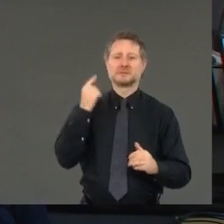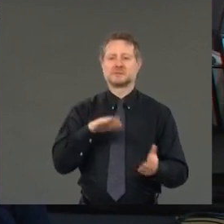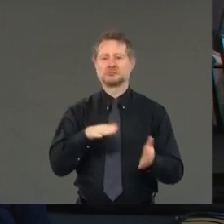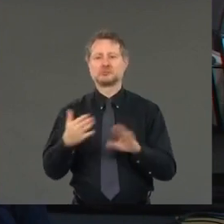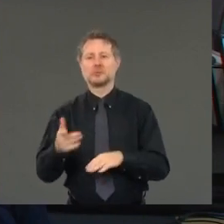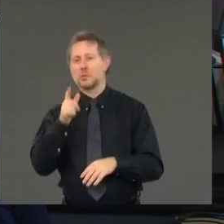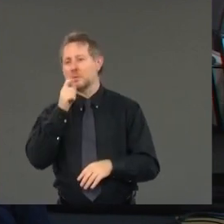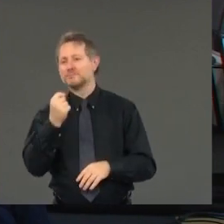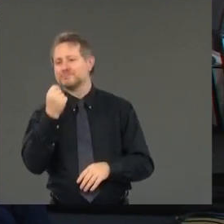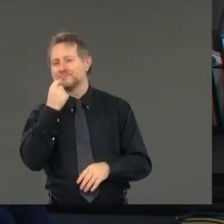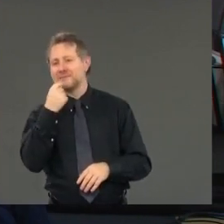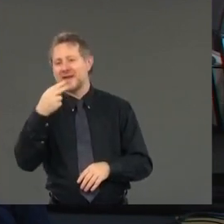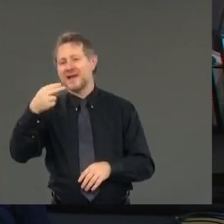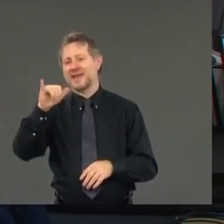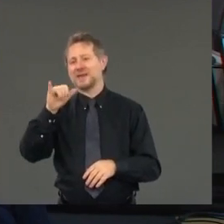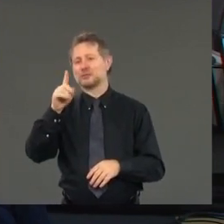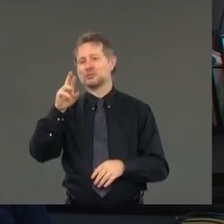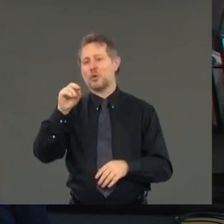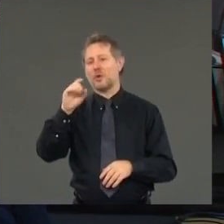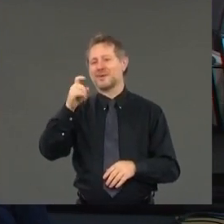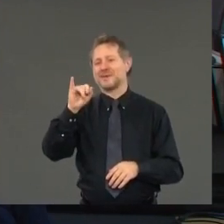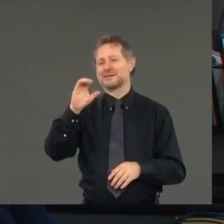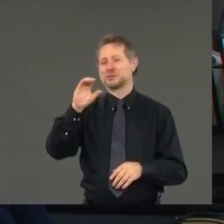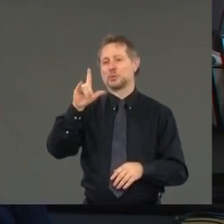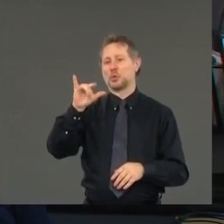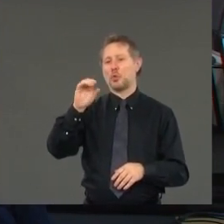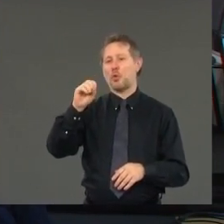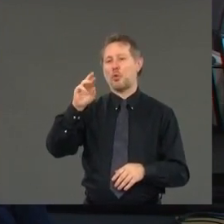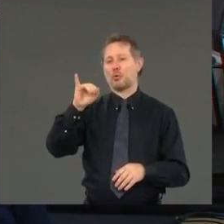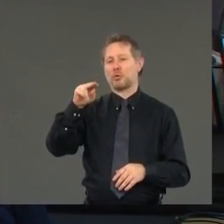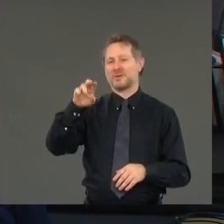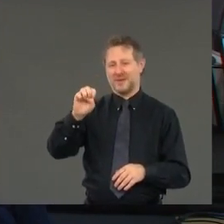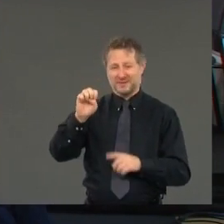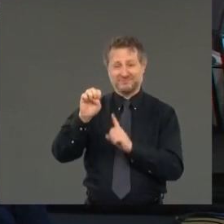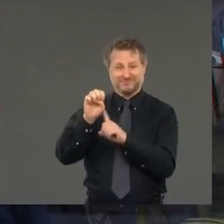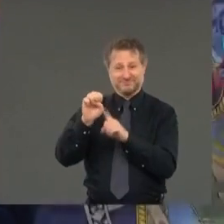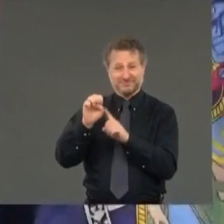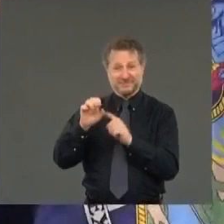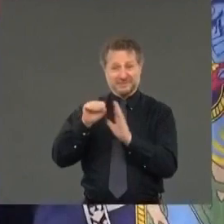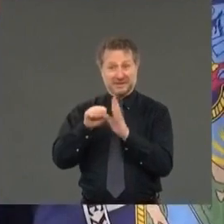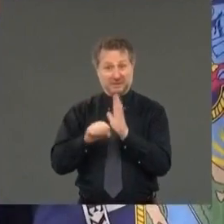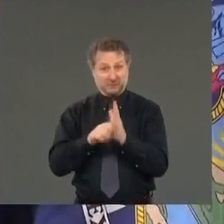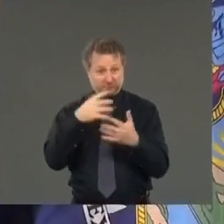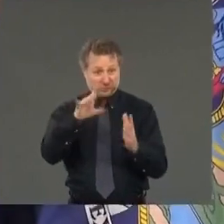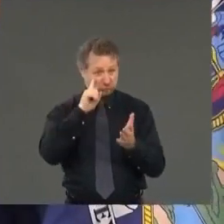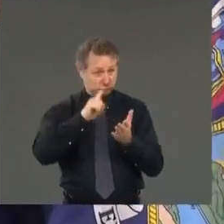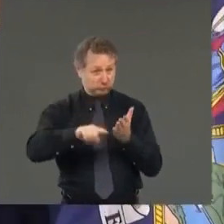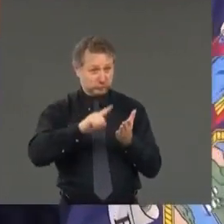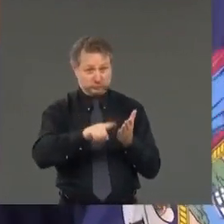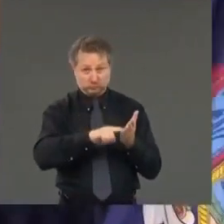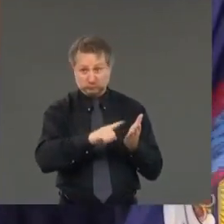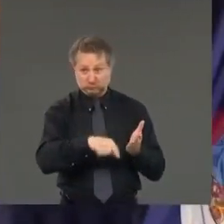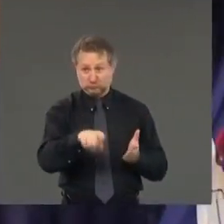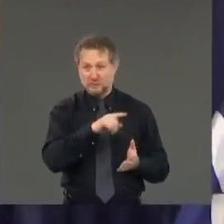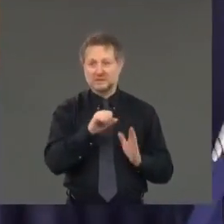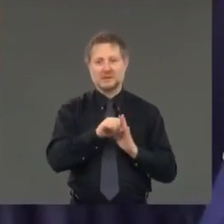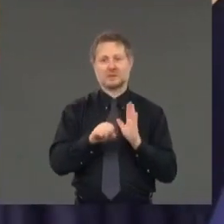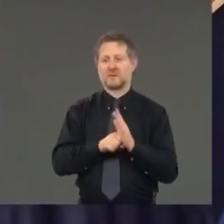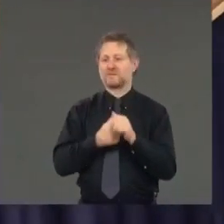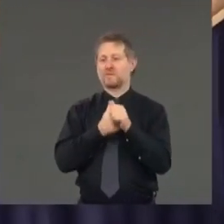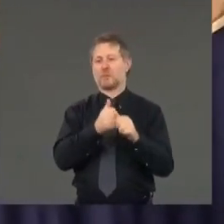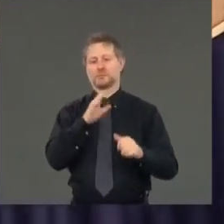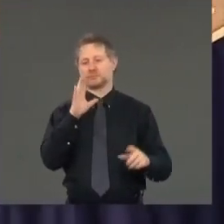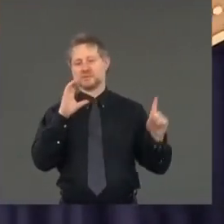taken hydroxychloroquine. Is the state tracking what has happened to people in the state is that have adopting the CDC